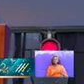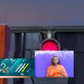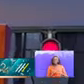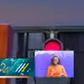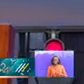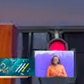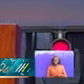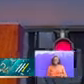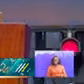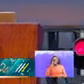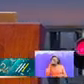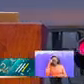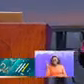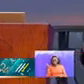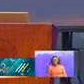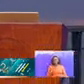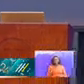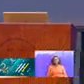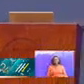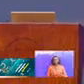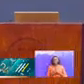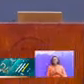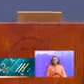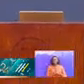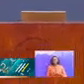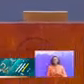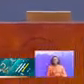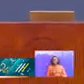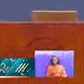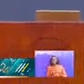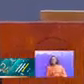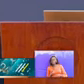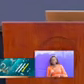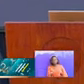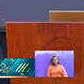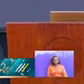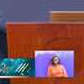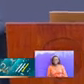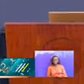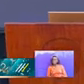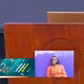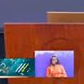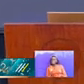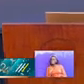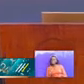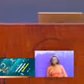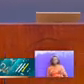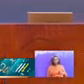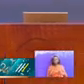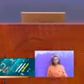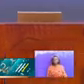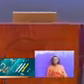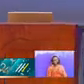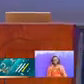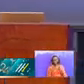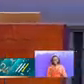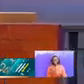possessing because for the washing of the feet is a picture of the